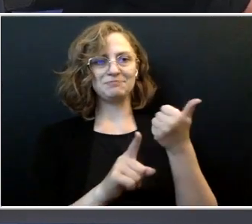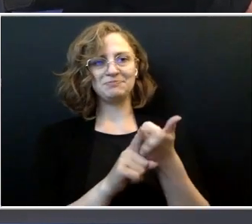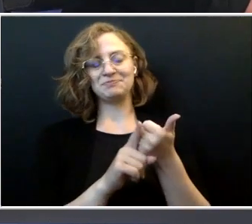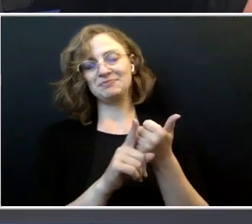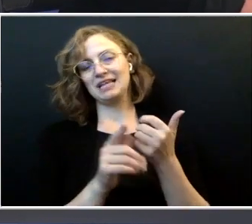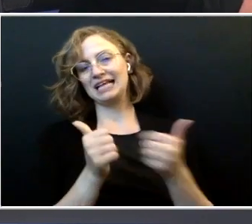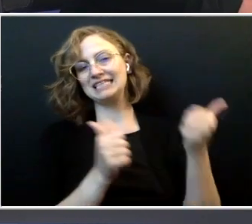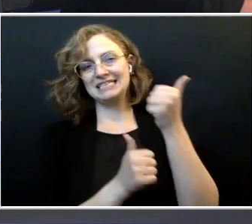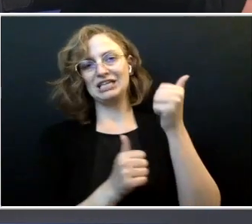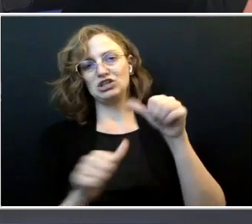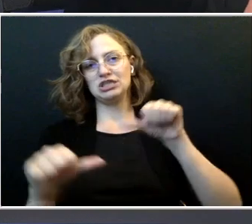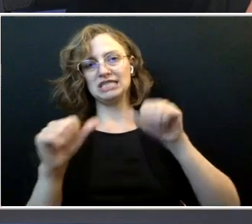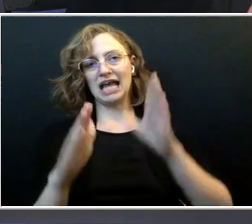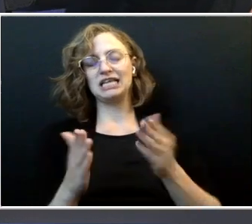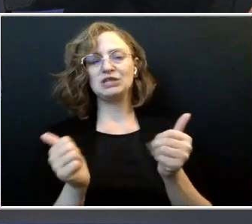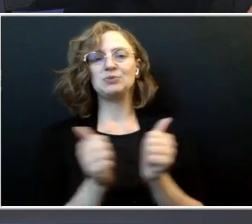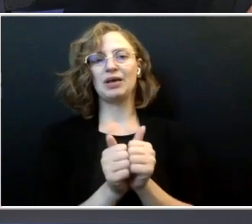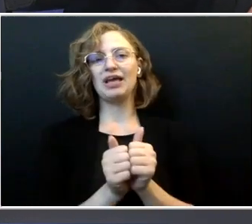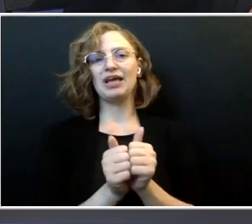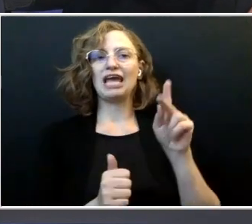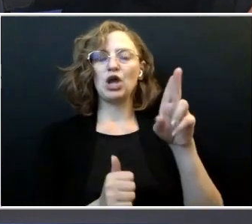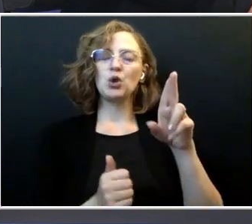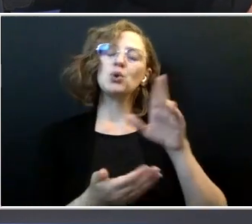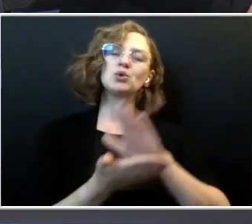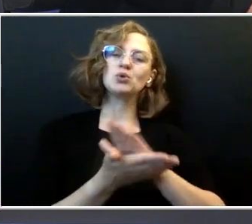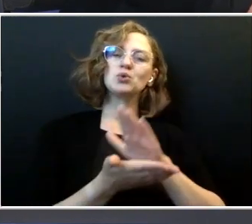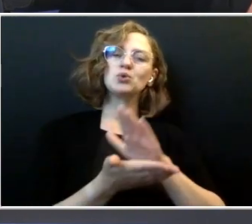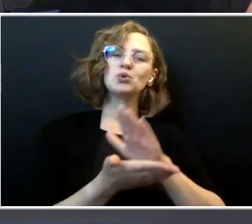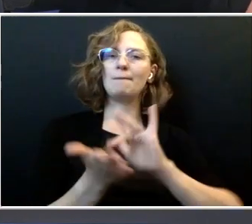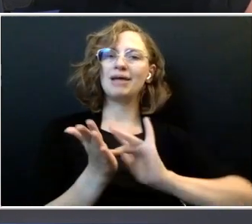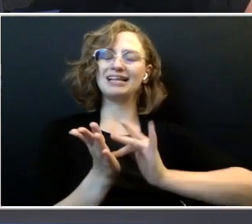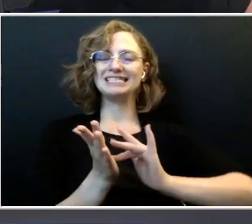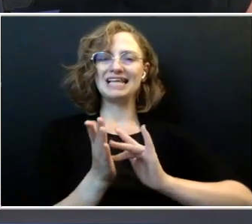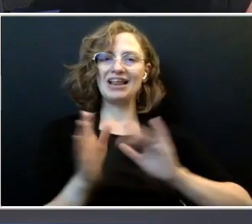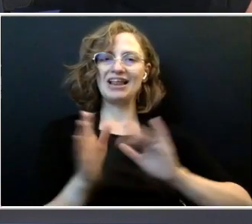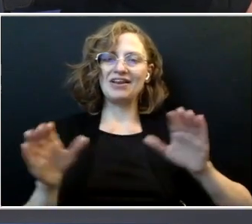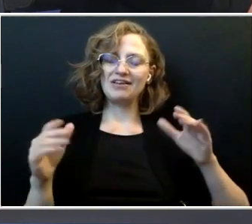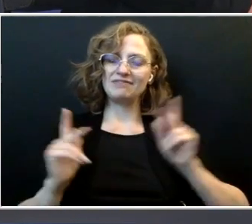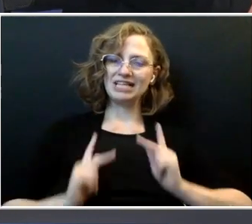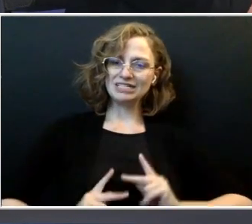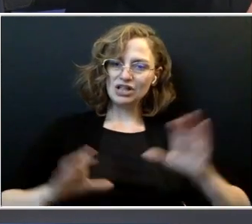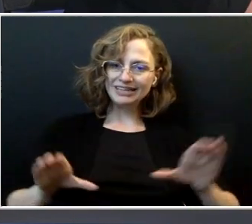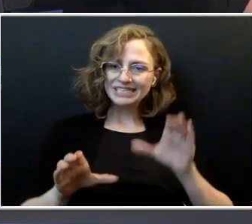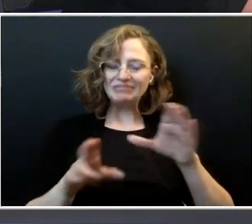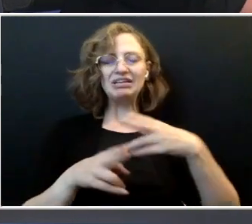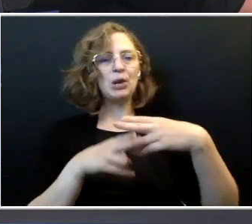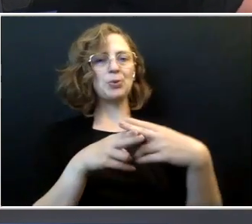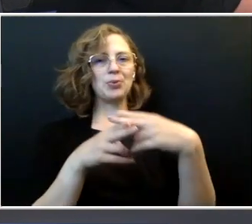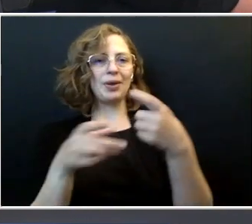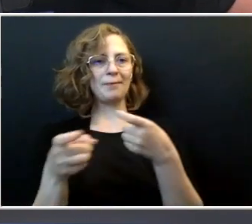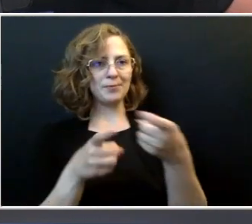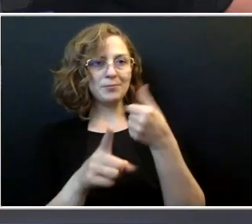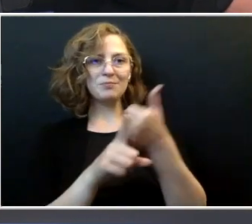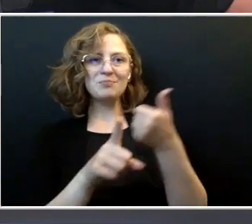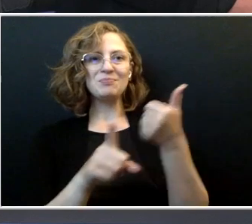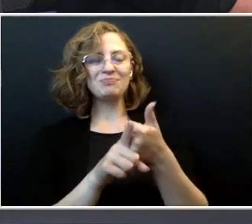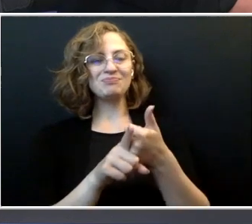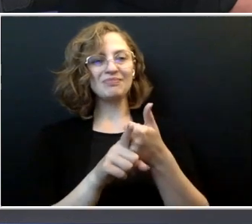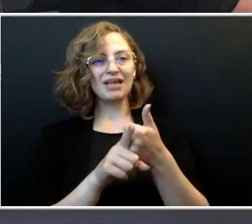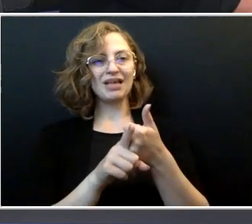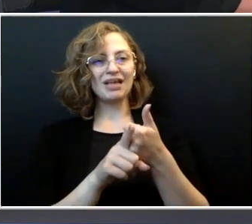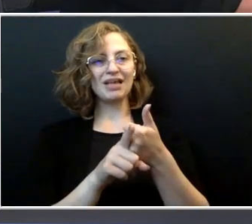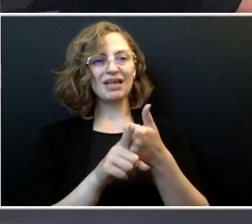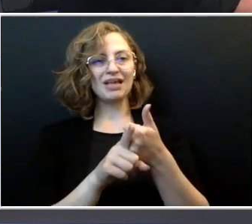Medicine's Division of Physical Activity and Weight Management. She's a physical activity expert and a fellow of the American College of Sports